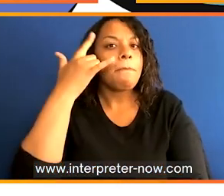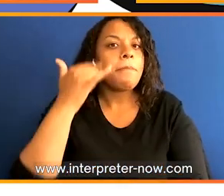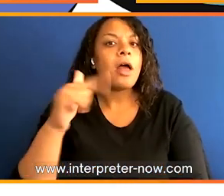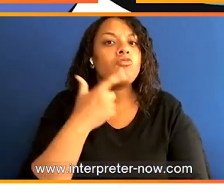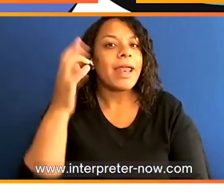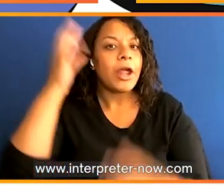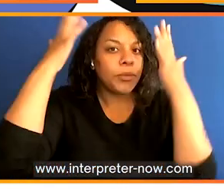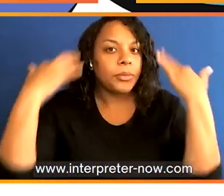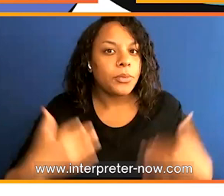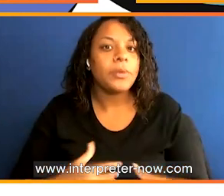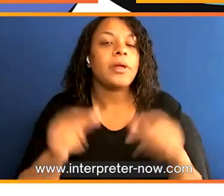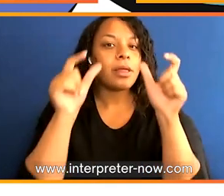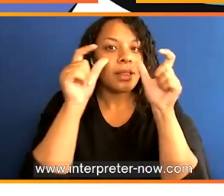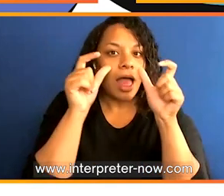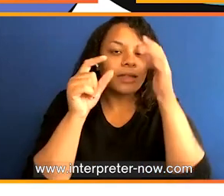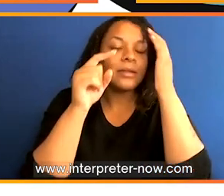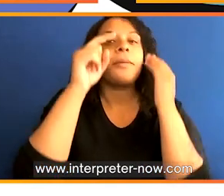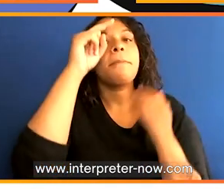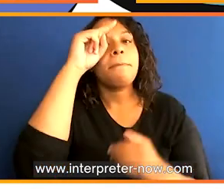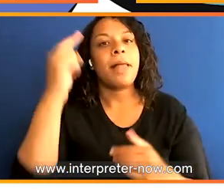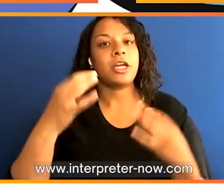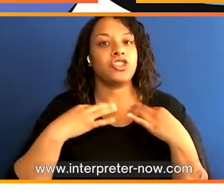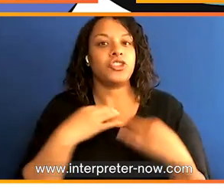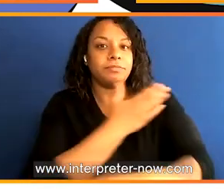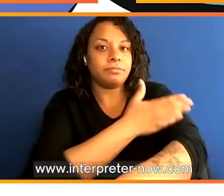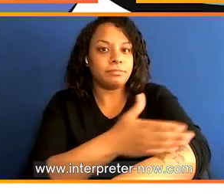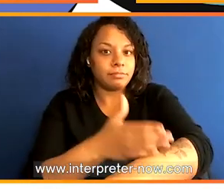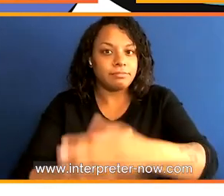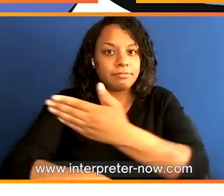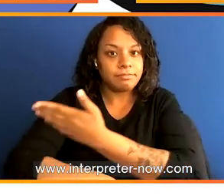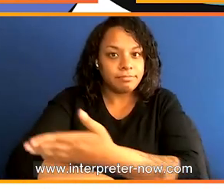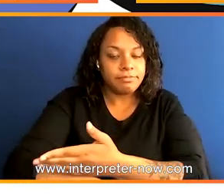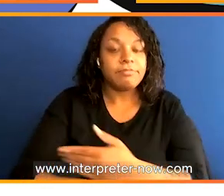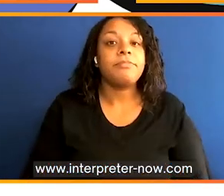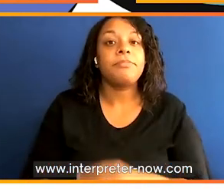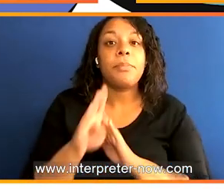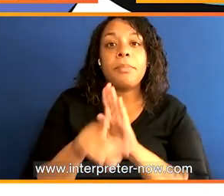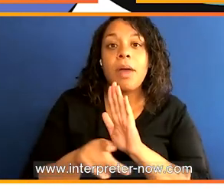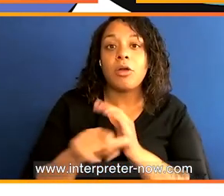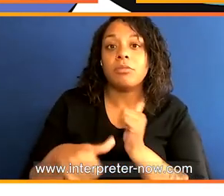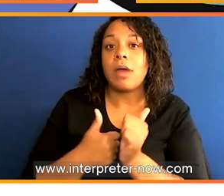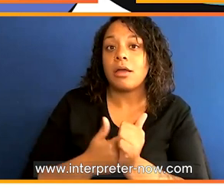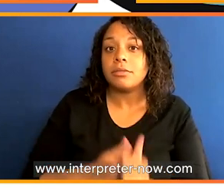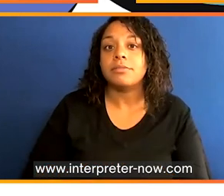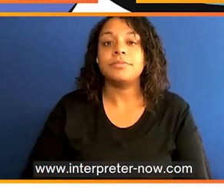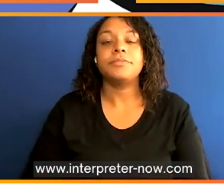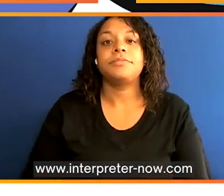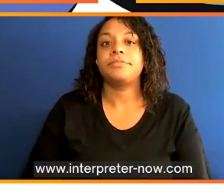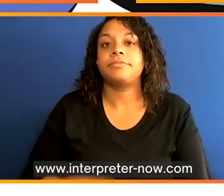wearing glasses and a black blouse, long sleeve blouse. And in my background and on one side is